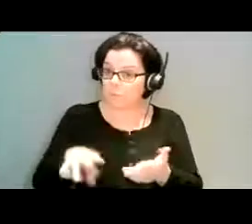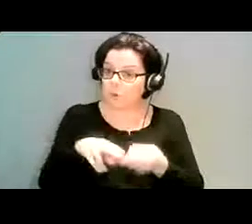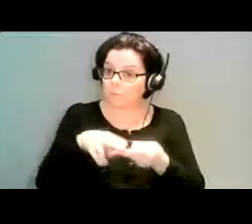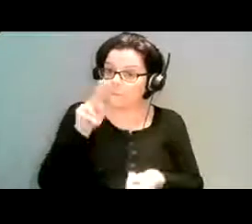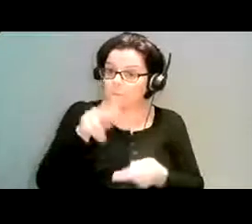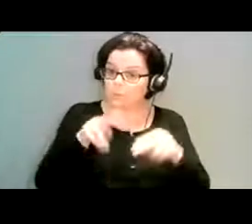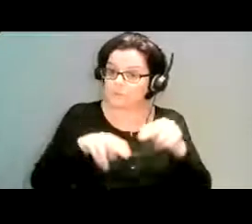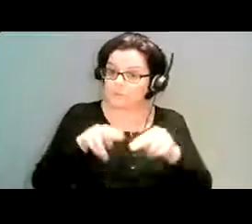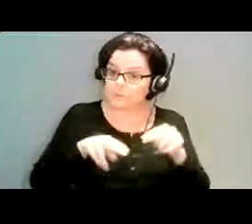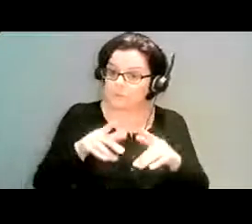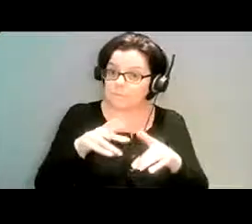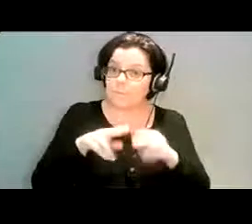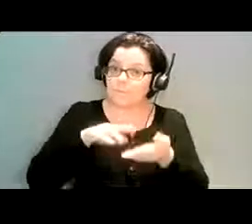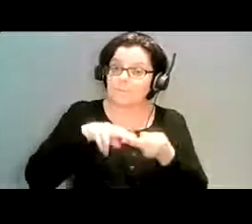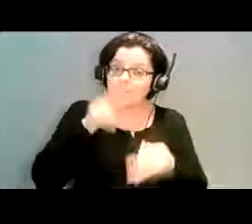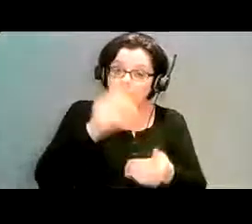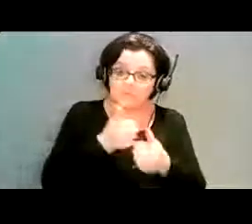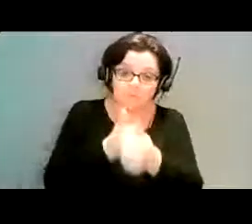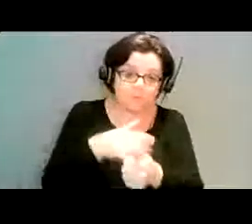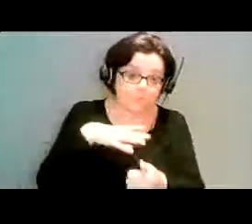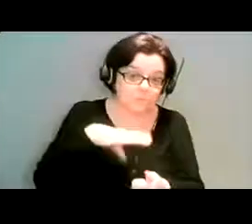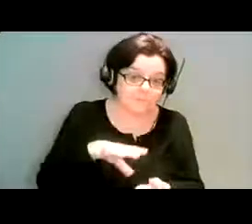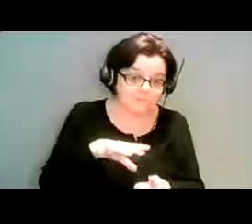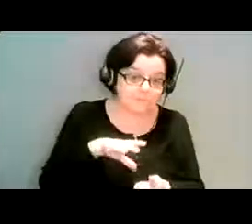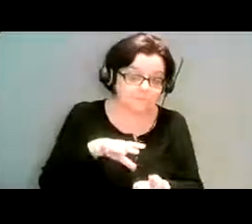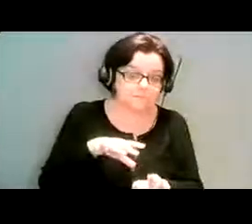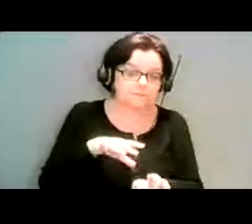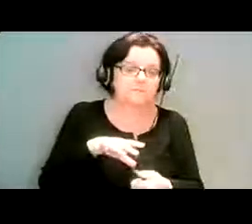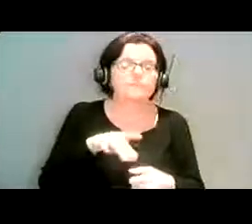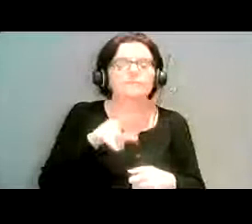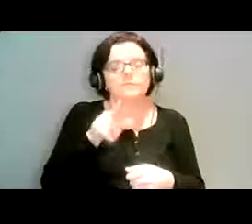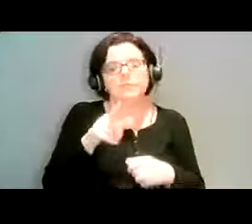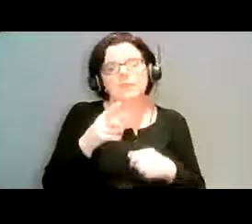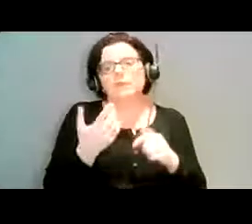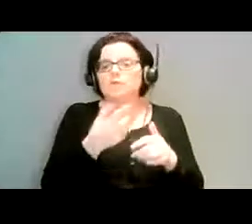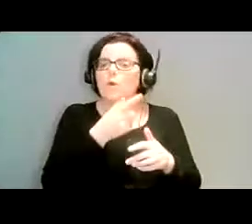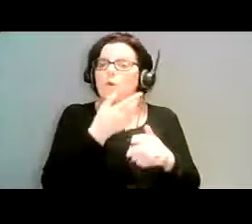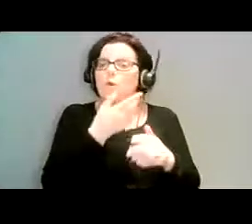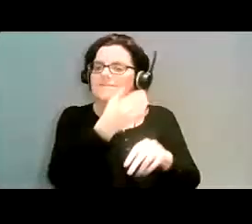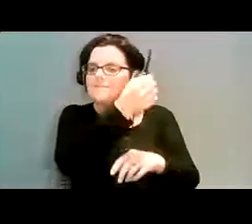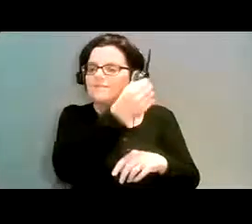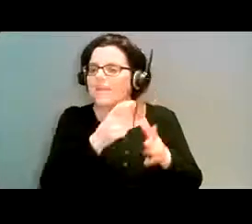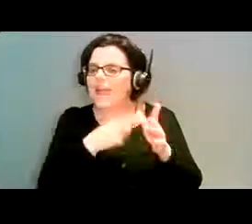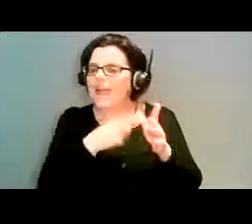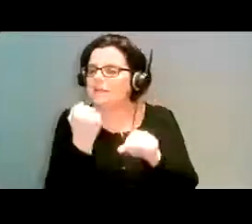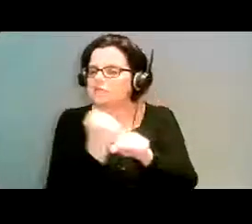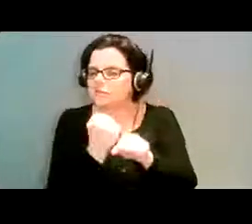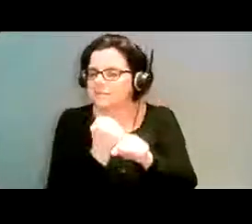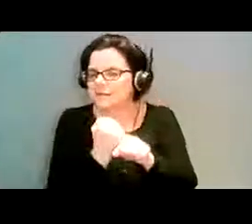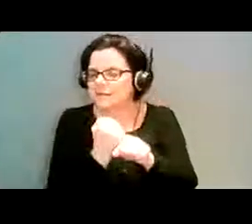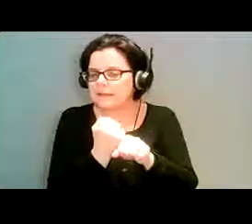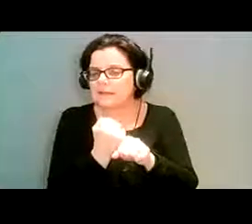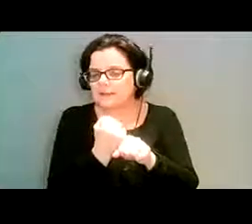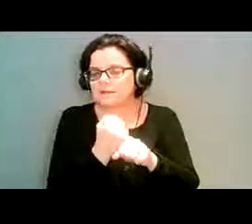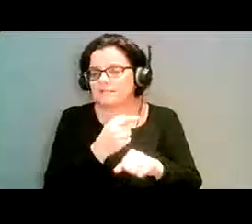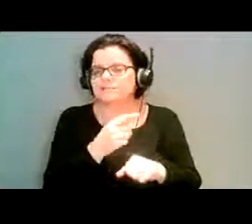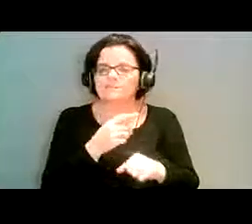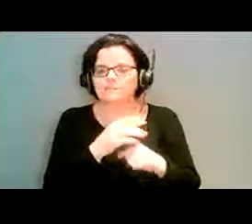then potentially if you can get so if an agency supports you, I suppose agency might